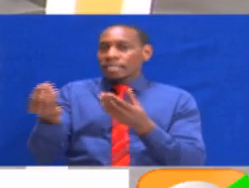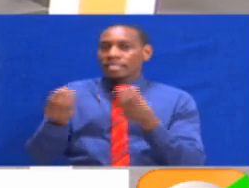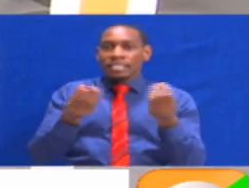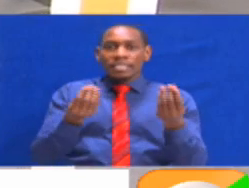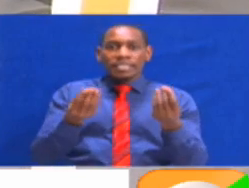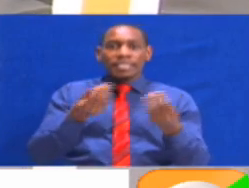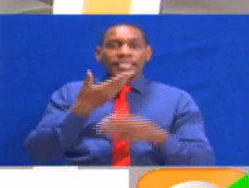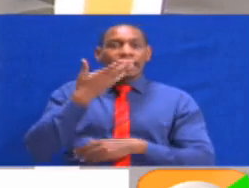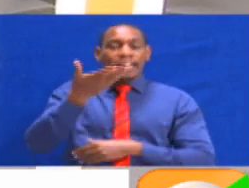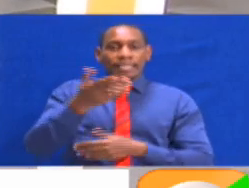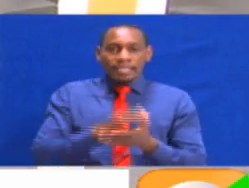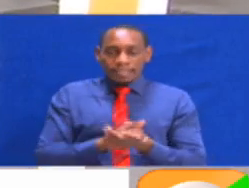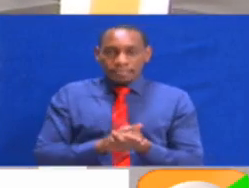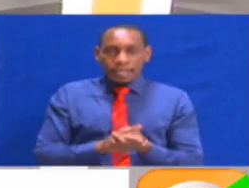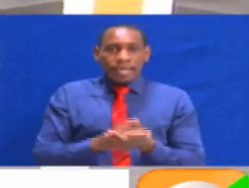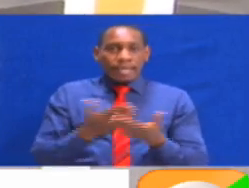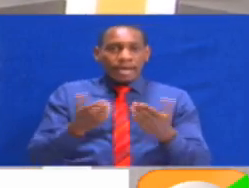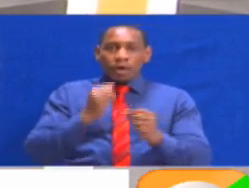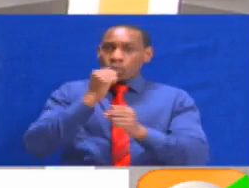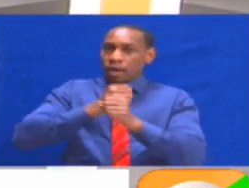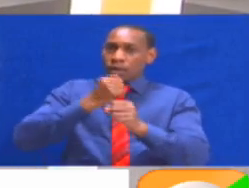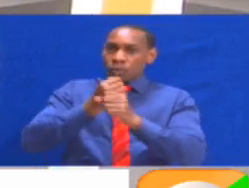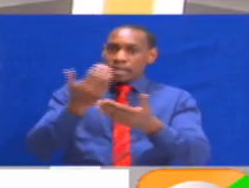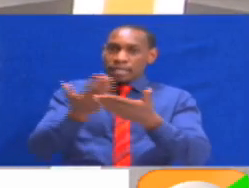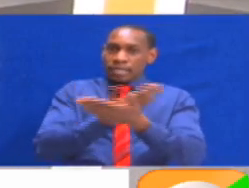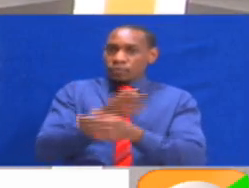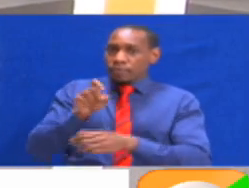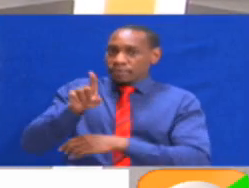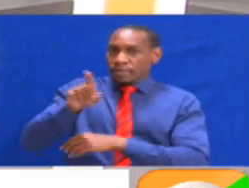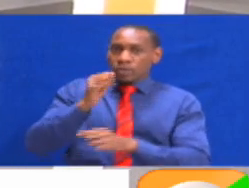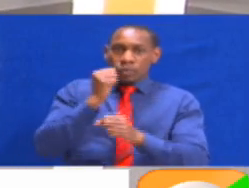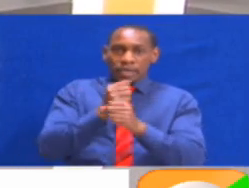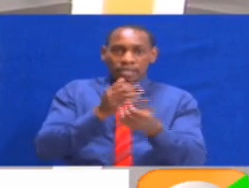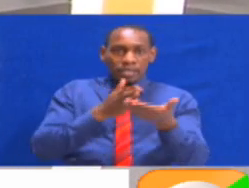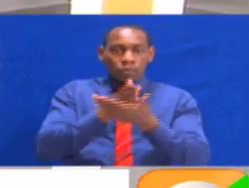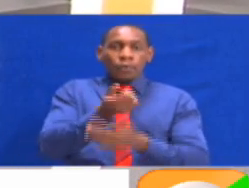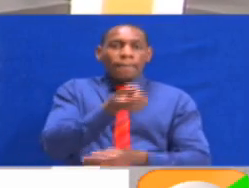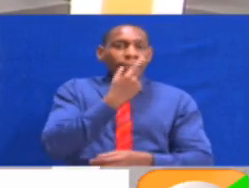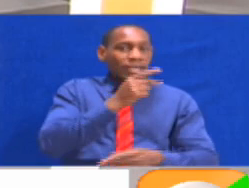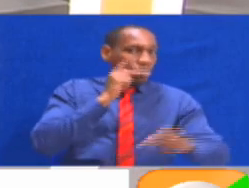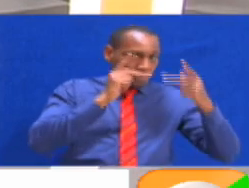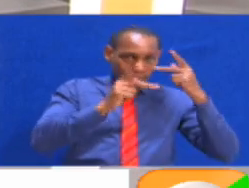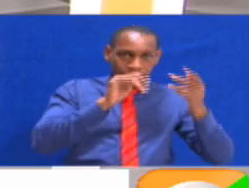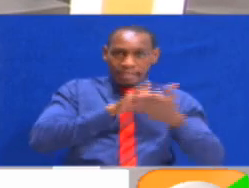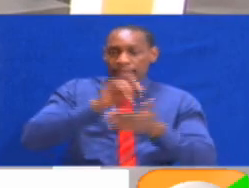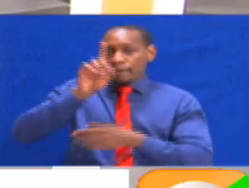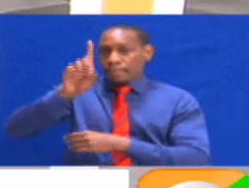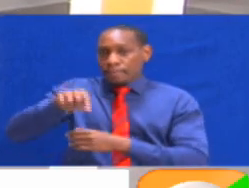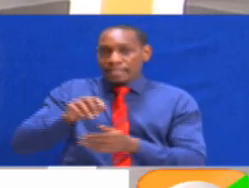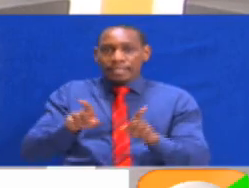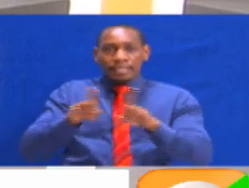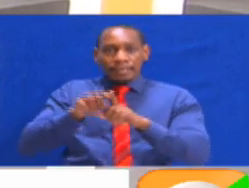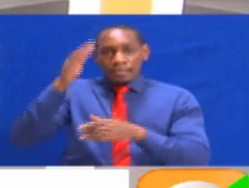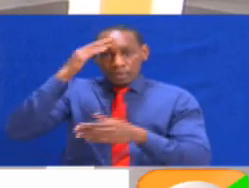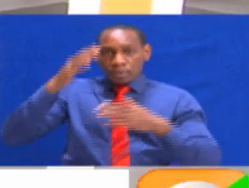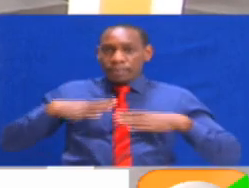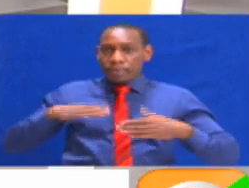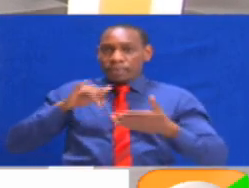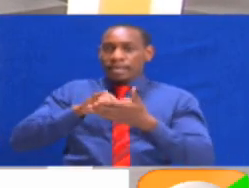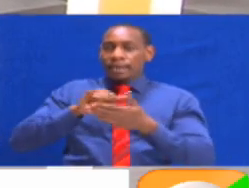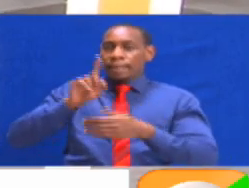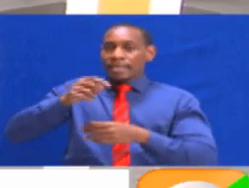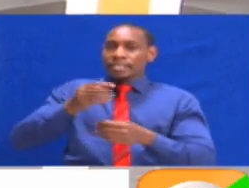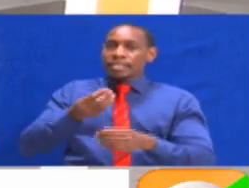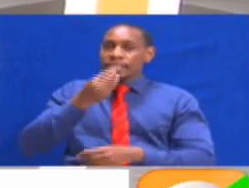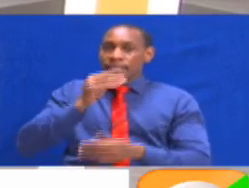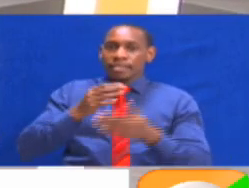And the thing about fighting something like this is you are fighting it on the medical front, but you also have to be cognizant that people have to move around, people have